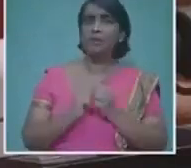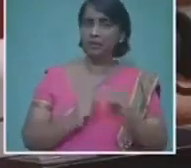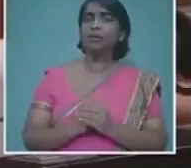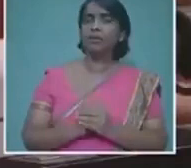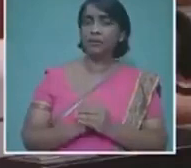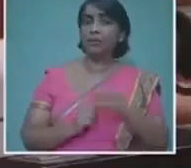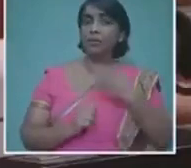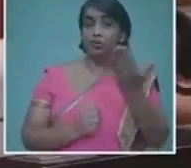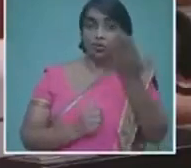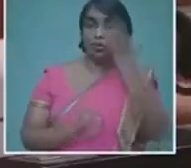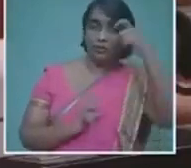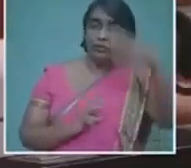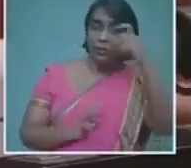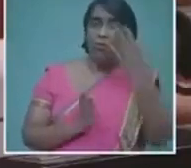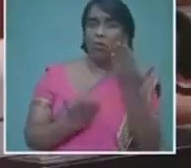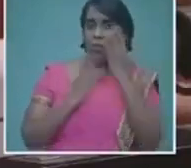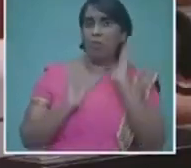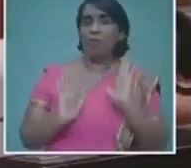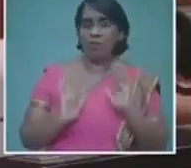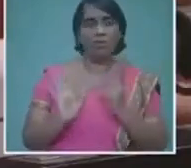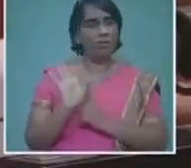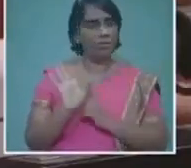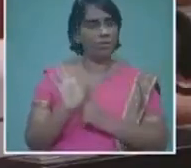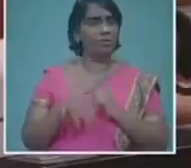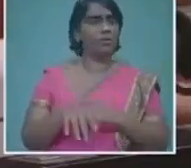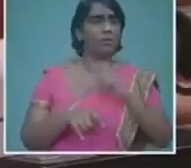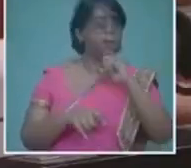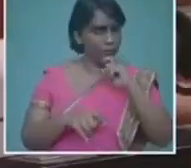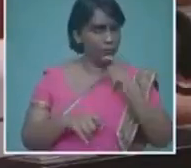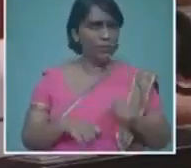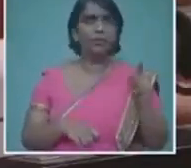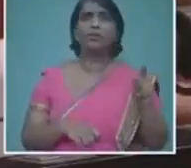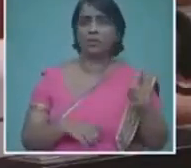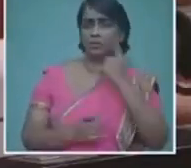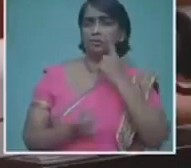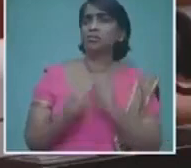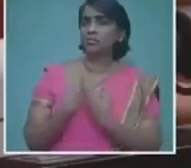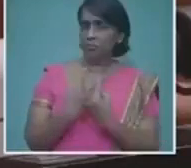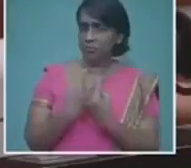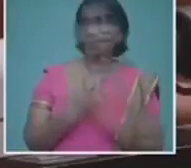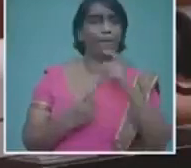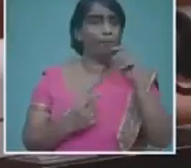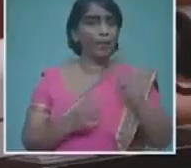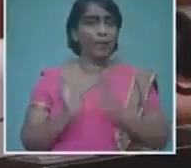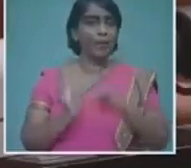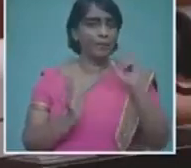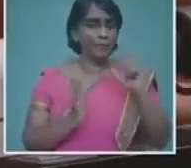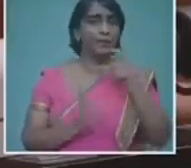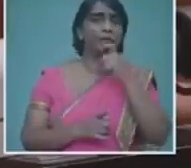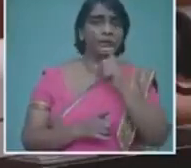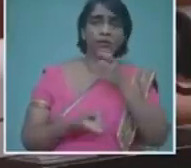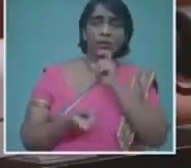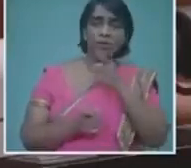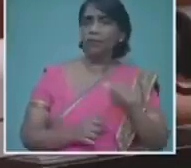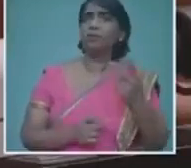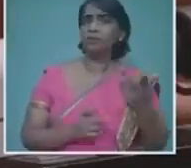evidence. Every time the Supreme Court asked, as well as now the Magistrates Court have asked, there has been no